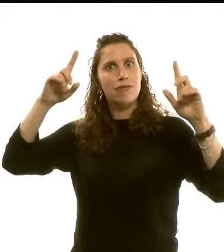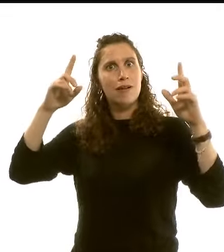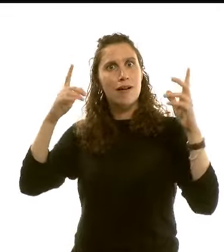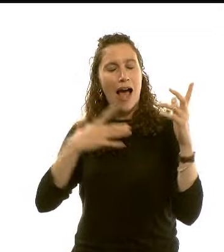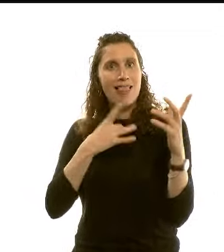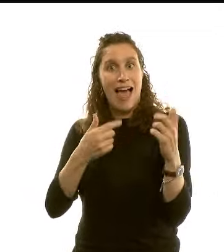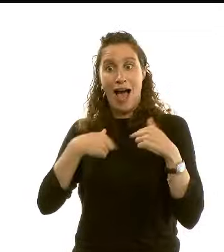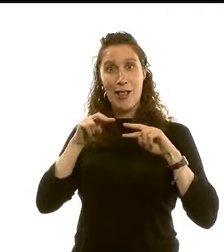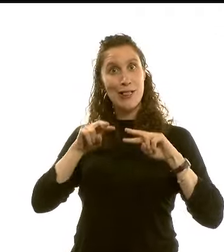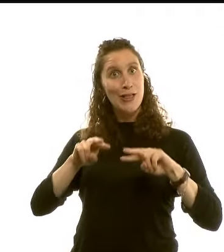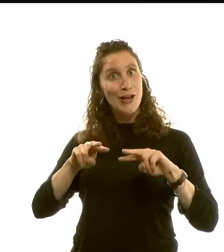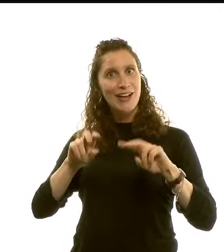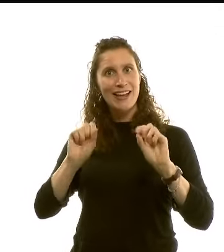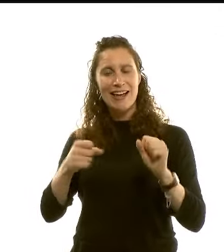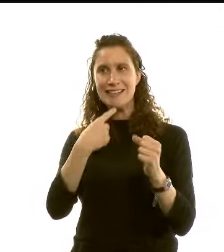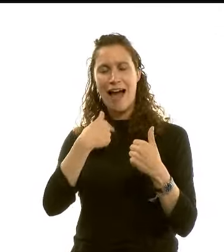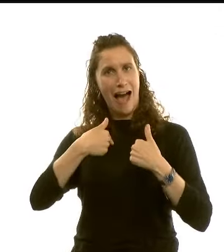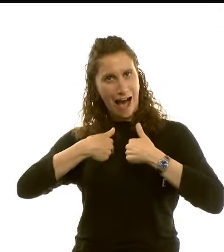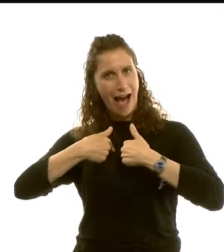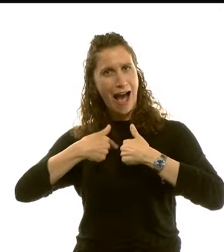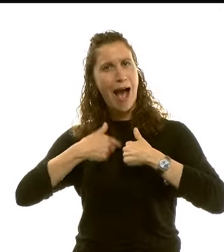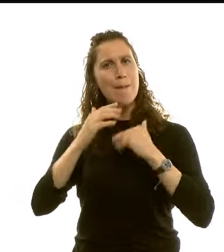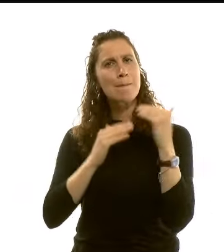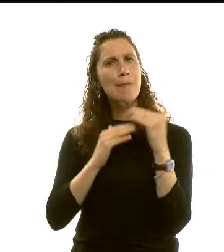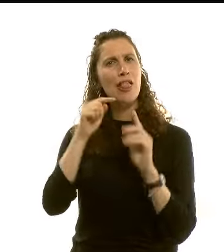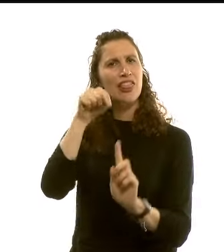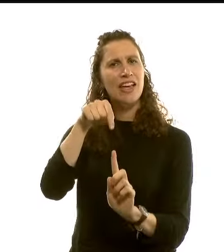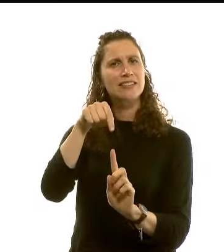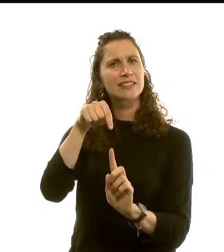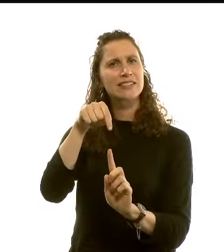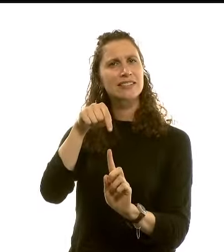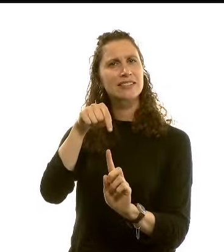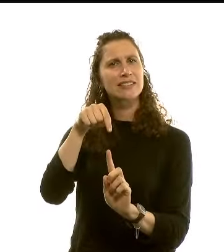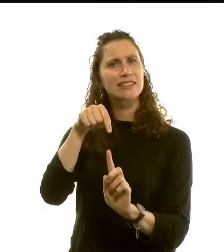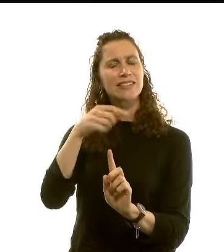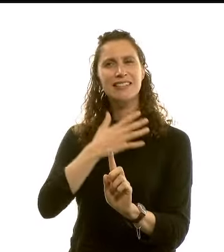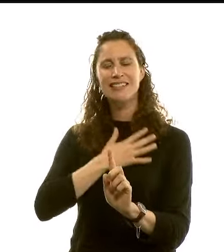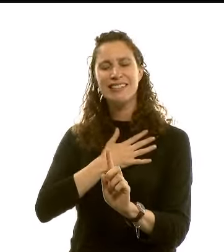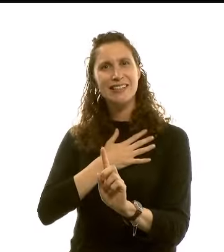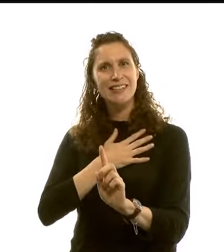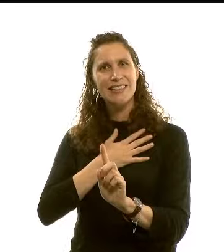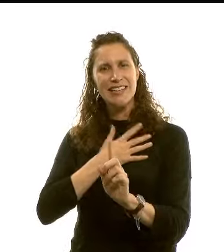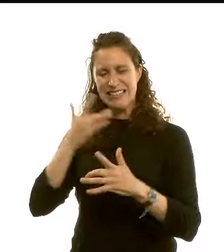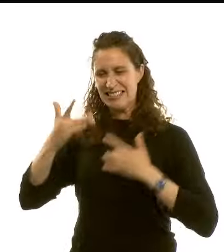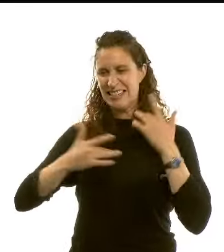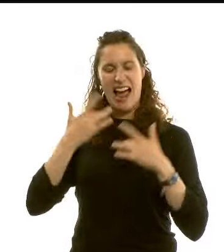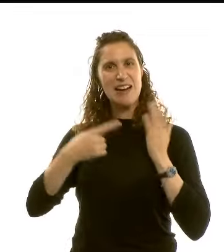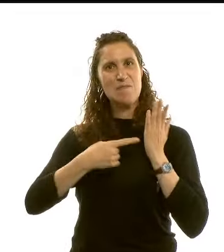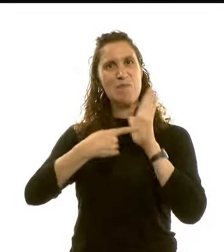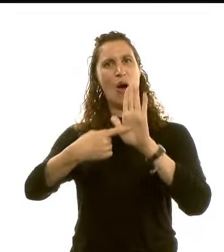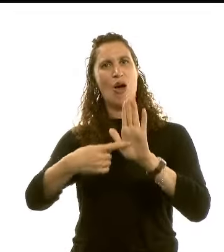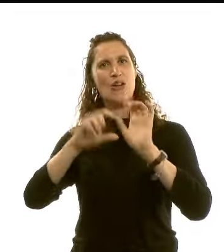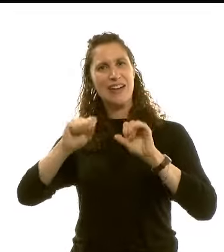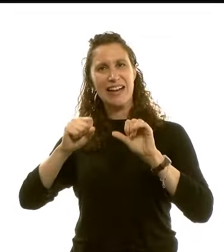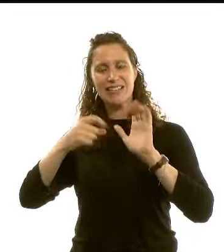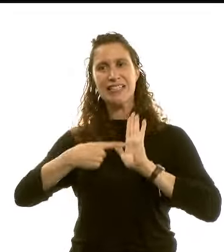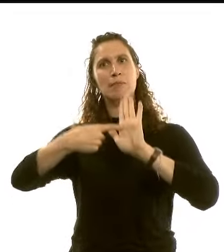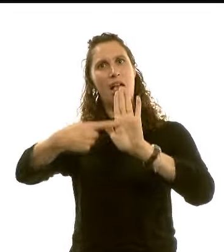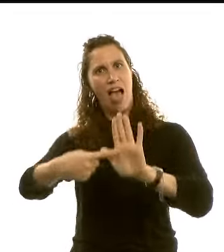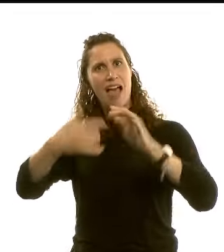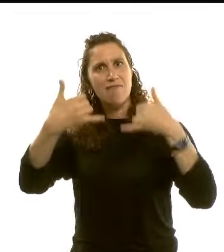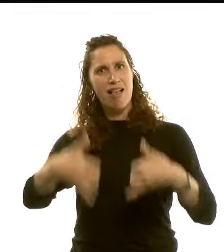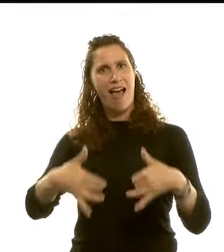can look at it and say, I built that. And you have that super exciting model that you get to display and play with,